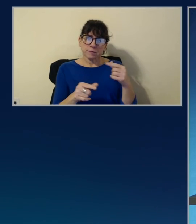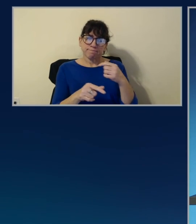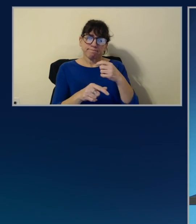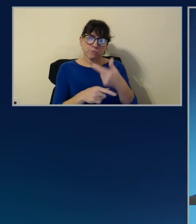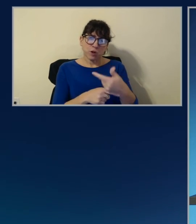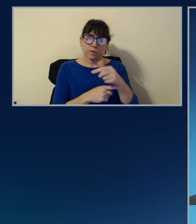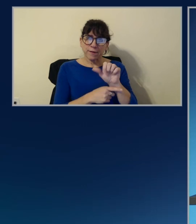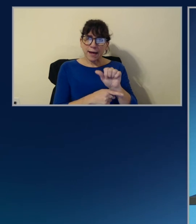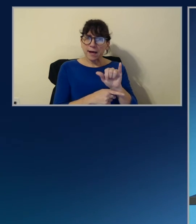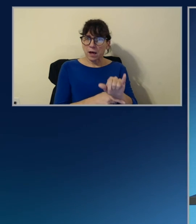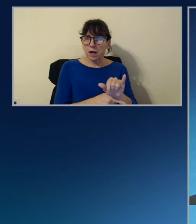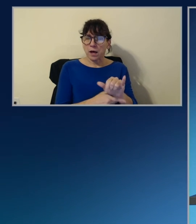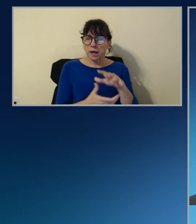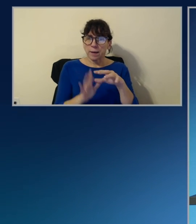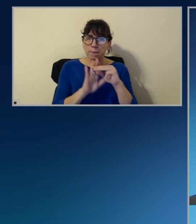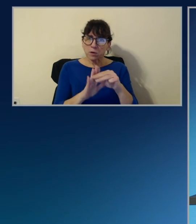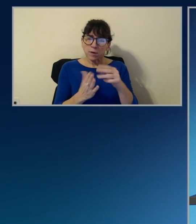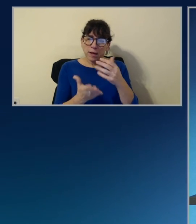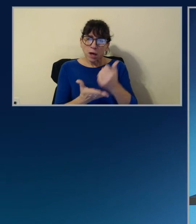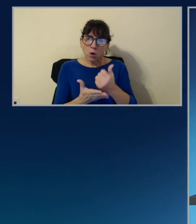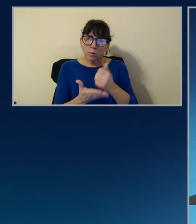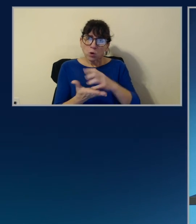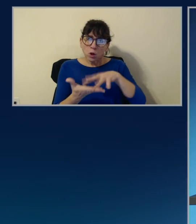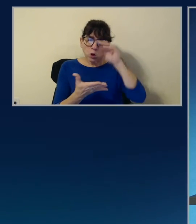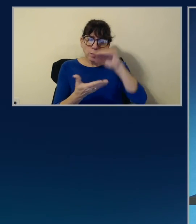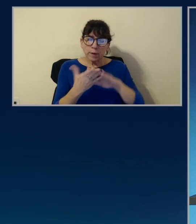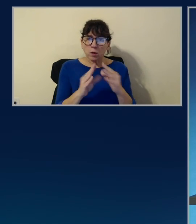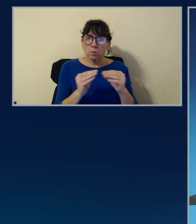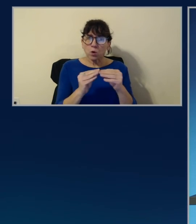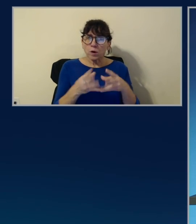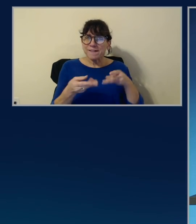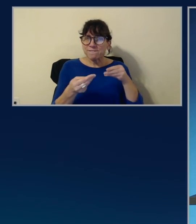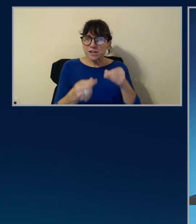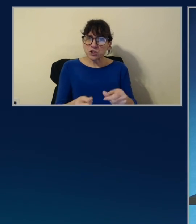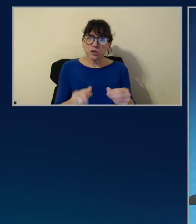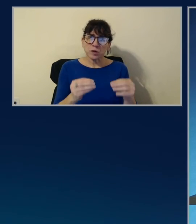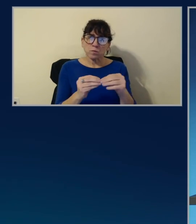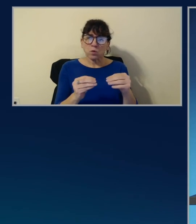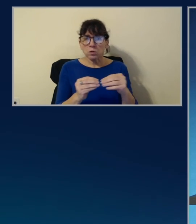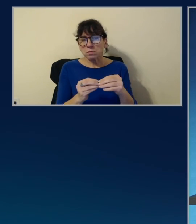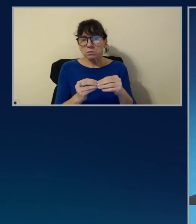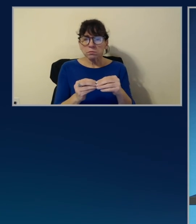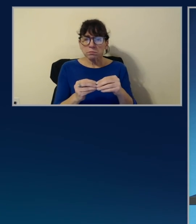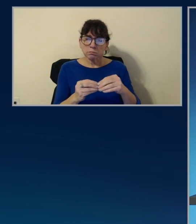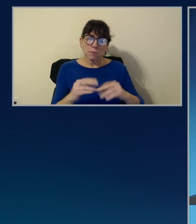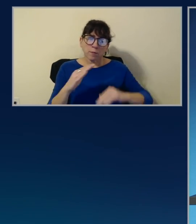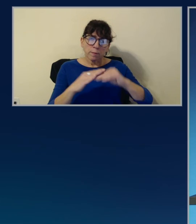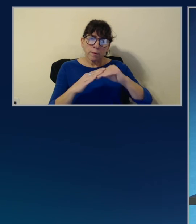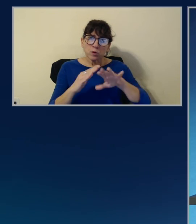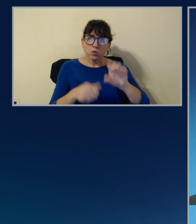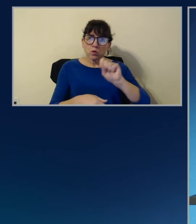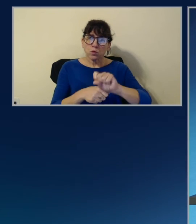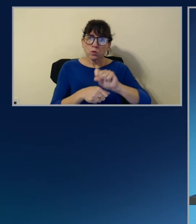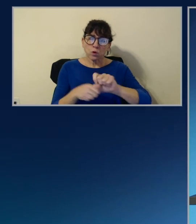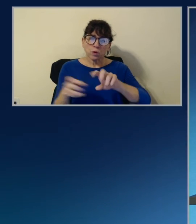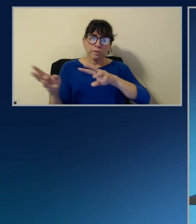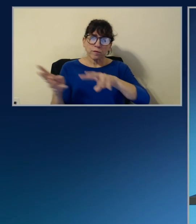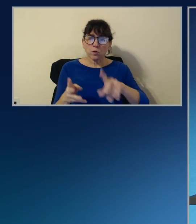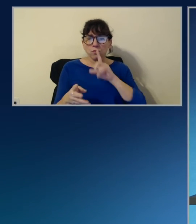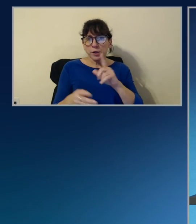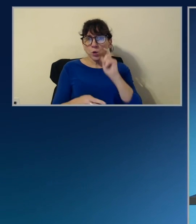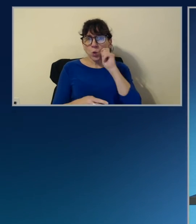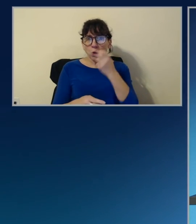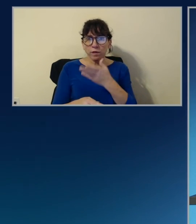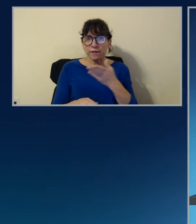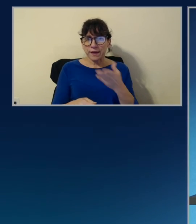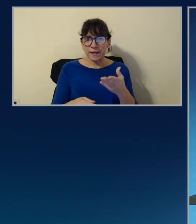They can help you be more efficient. They can help you be more optimized with your workflows. And we have some pretty cool things that I'm